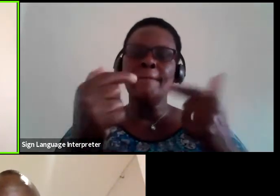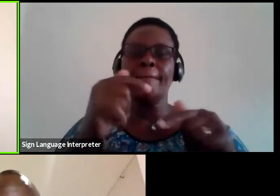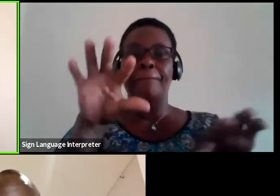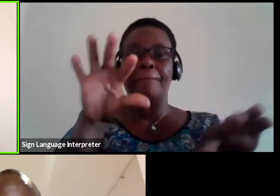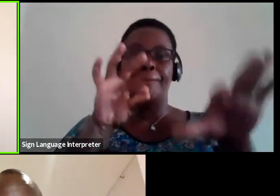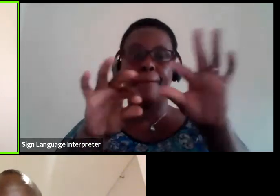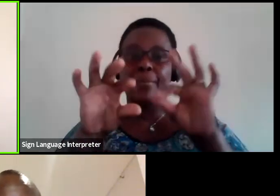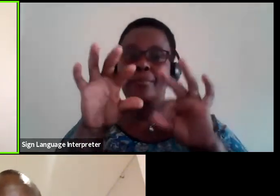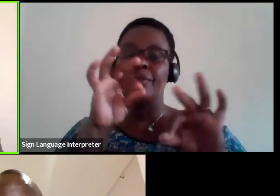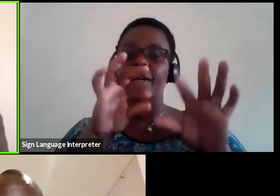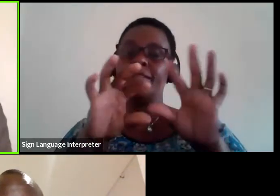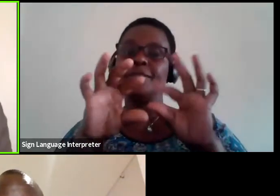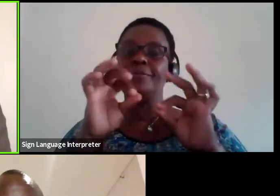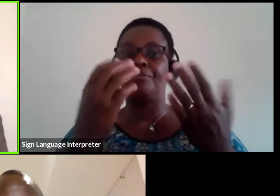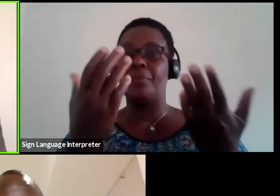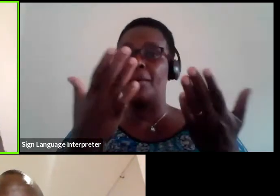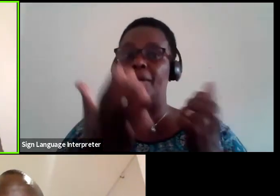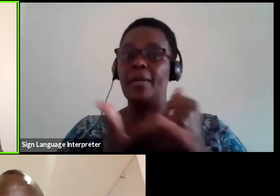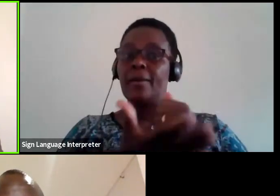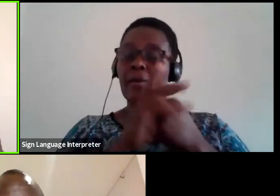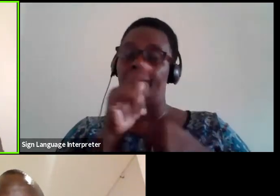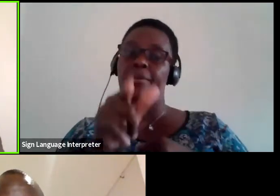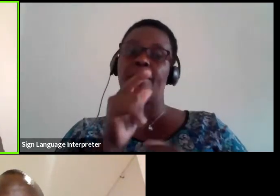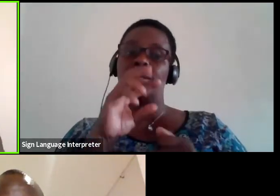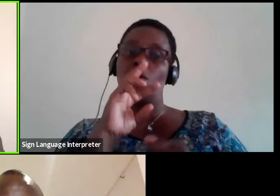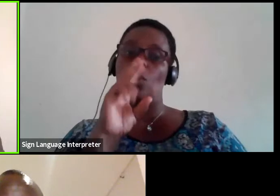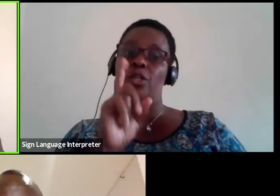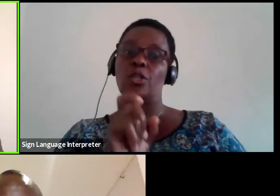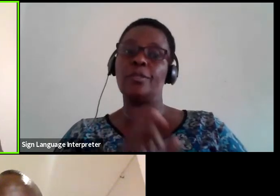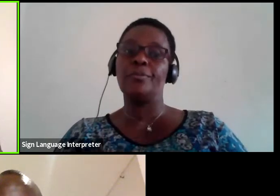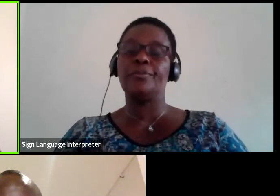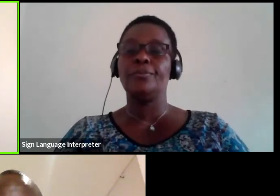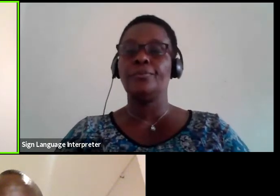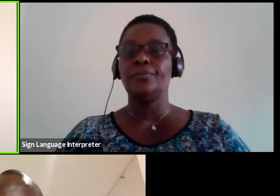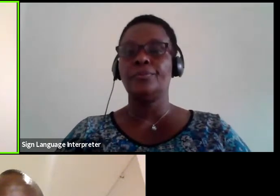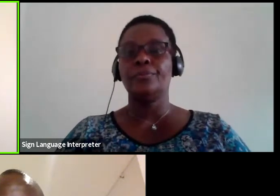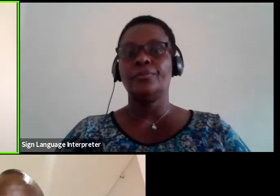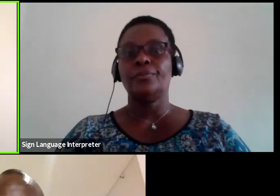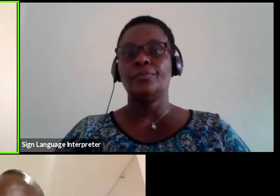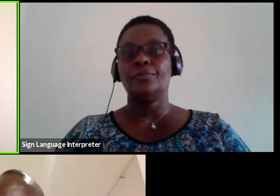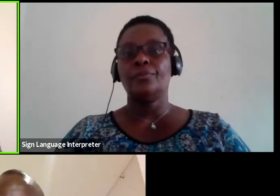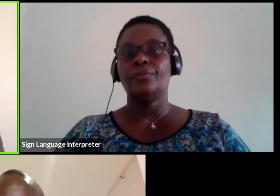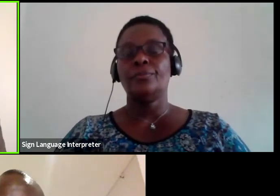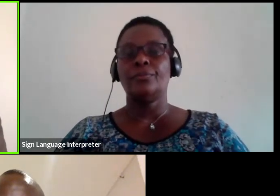helpful in responding to this. This is a question from Shatu. She says,